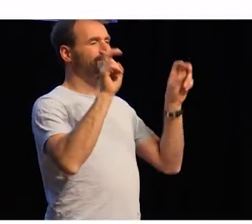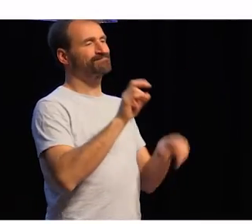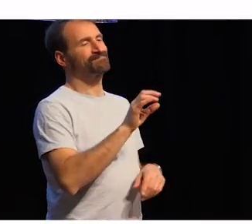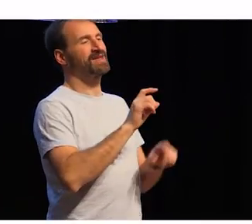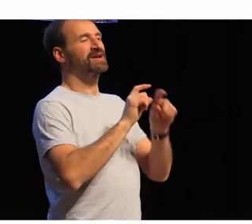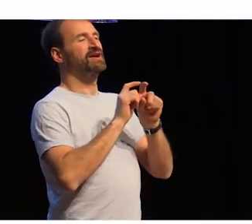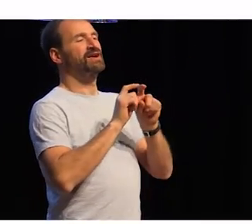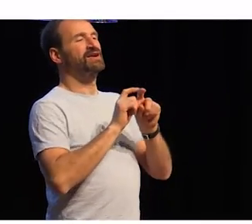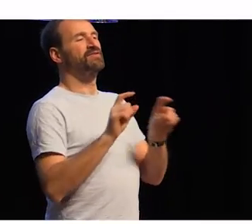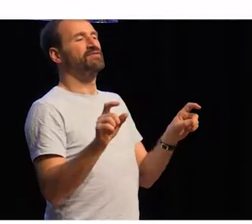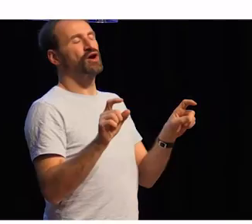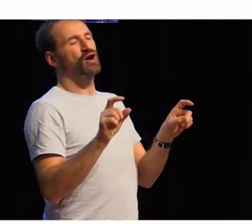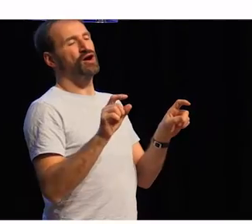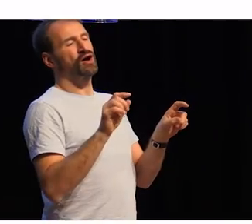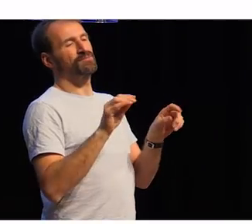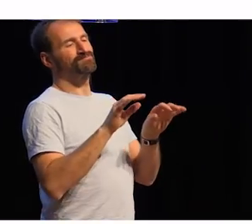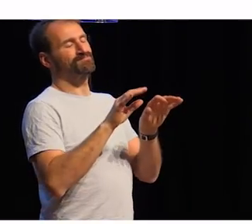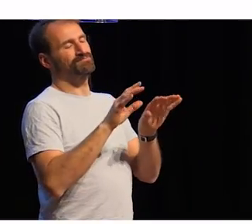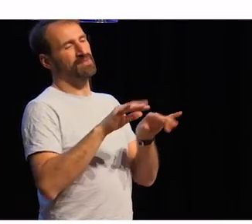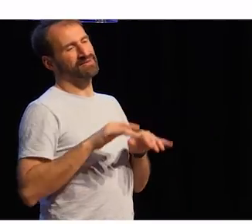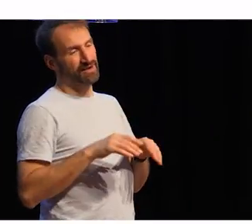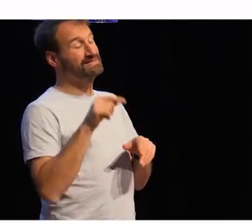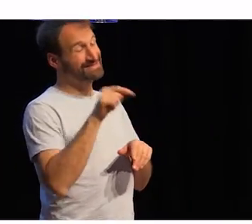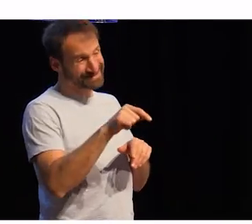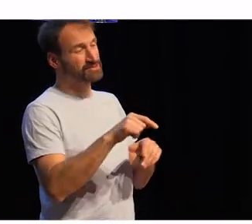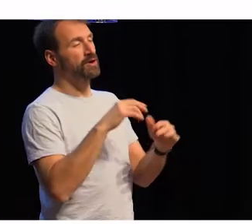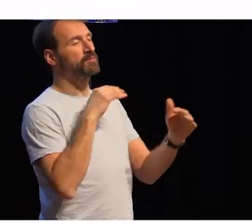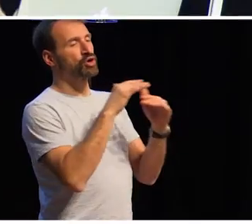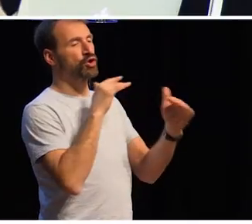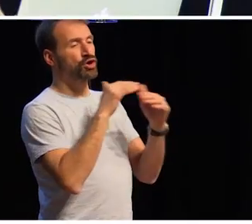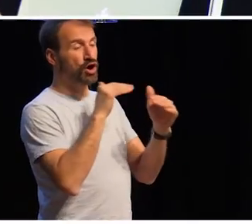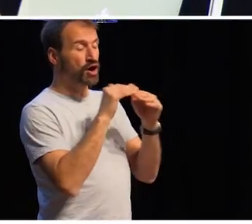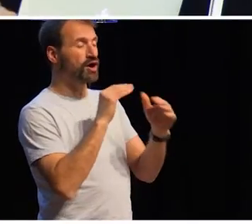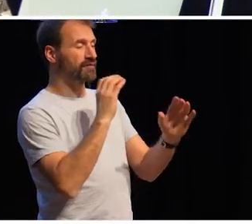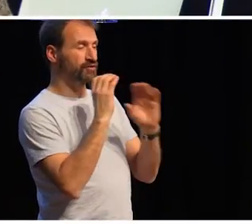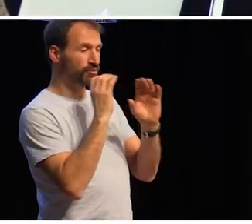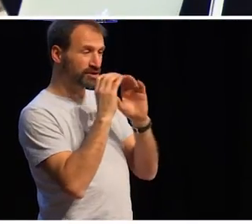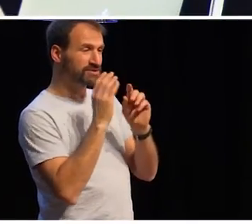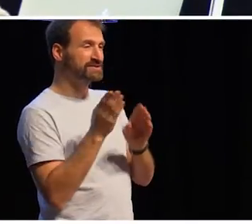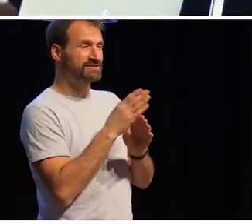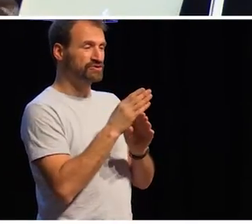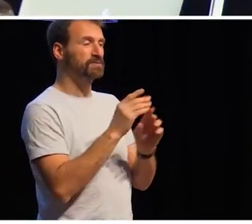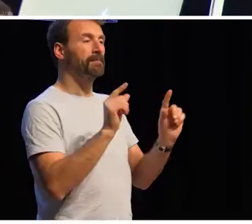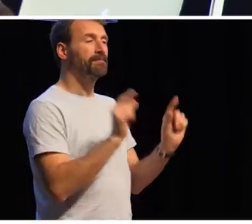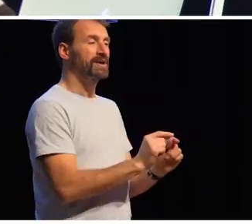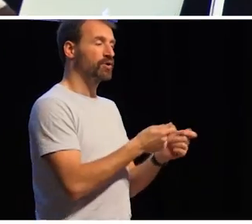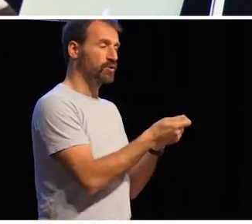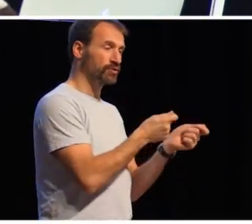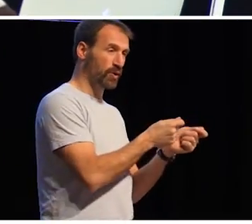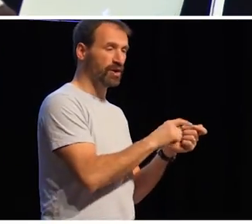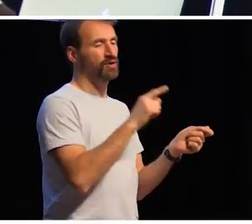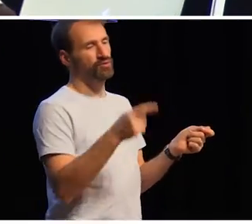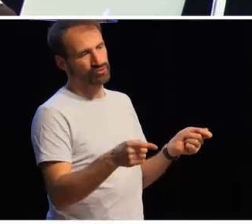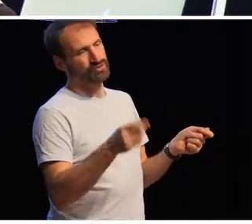Fermata is a protocol for communicating with microcontrollers. So whenever, you know, when I first came